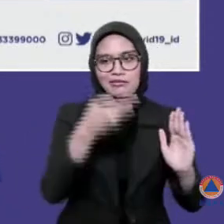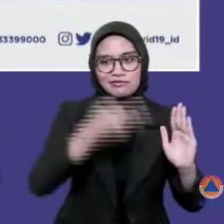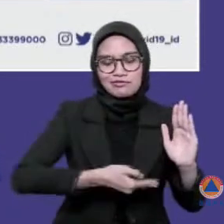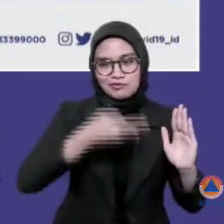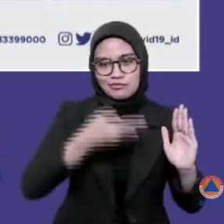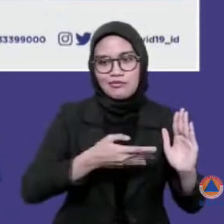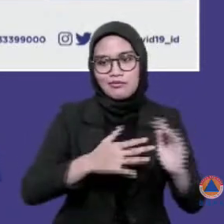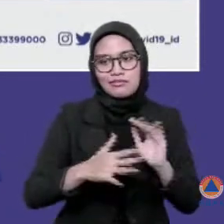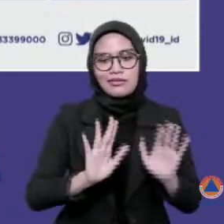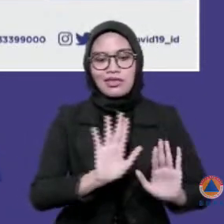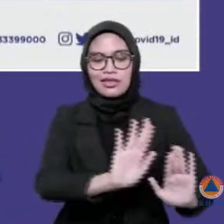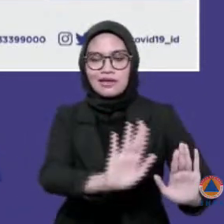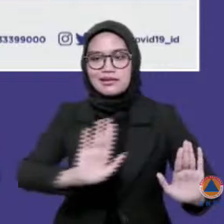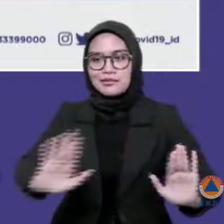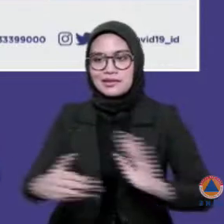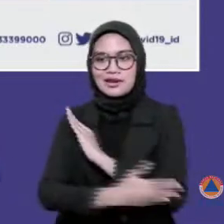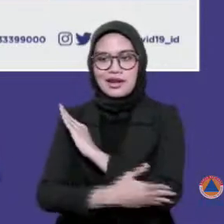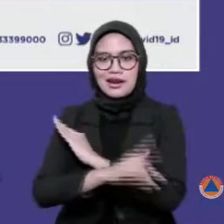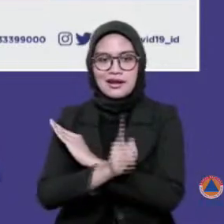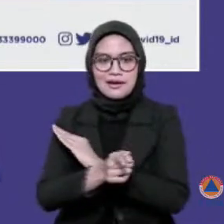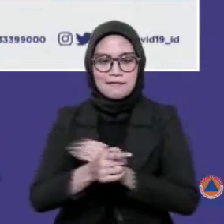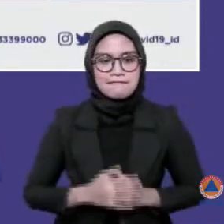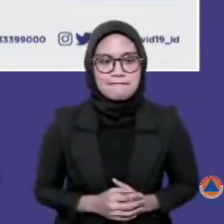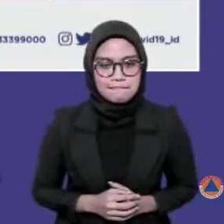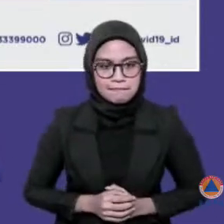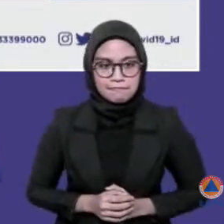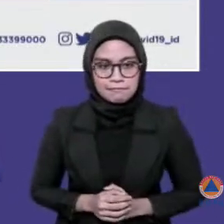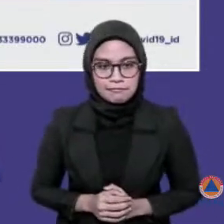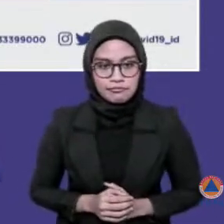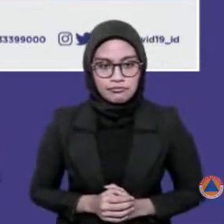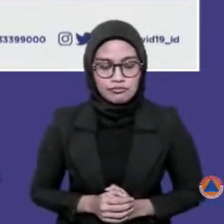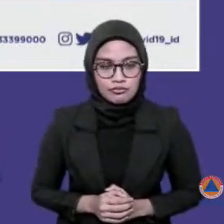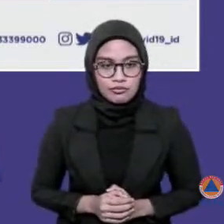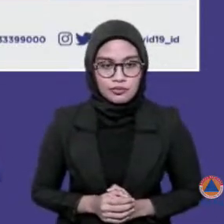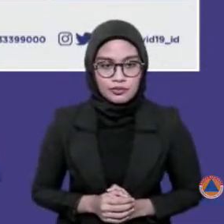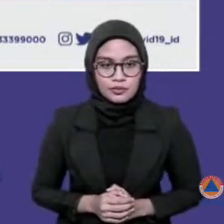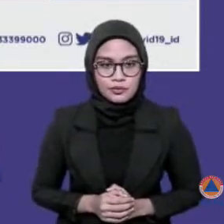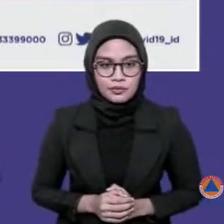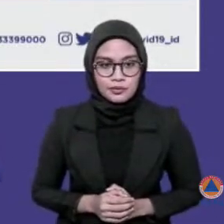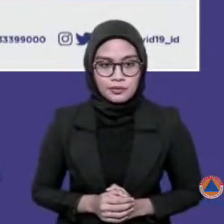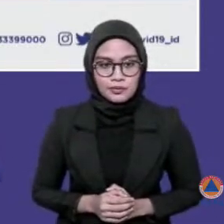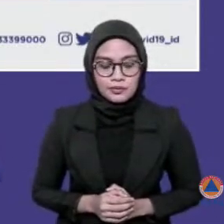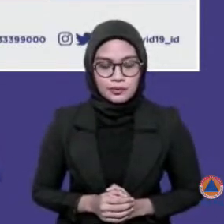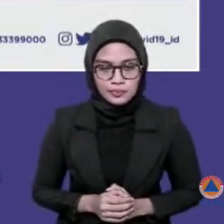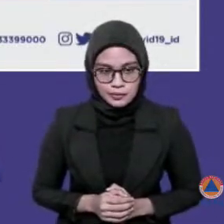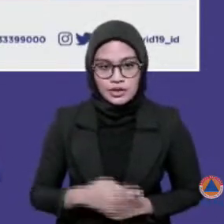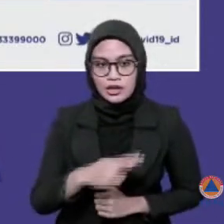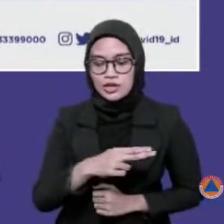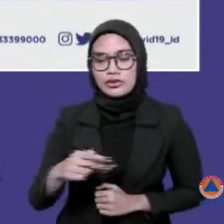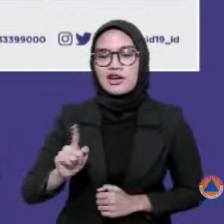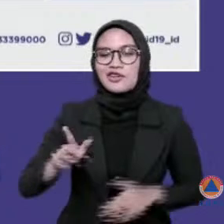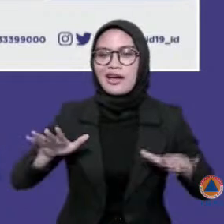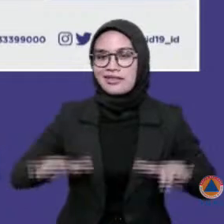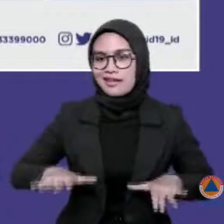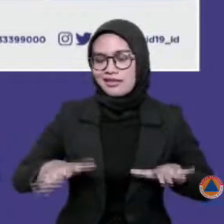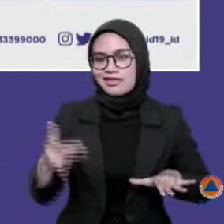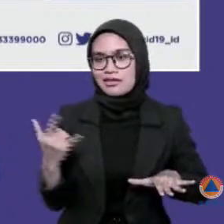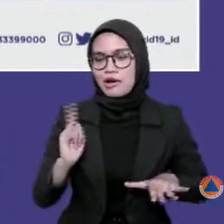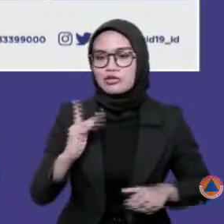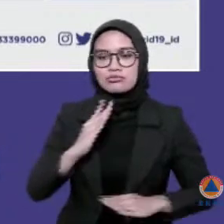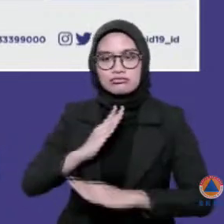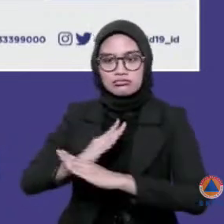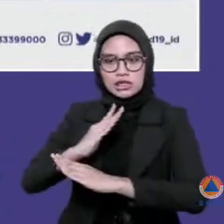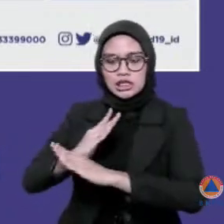various policies implemented by the various countries in the world, Indonesia also needs to be aware of and